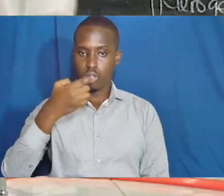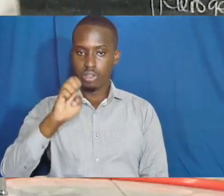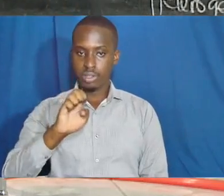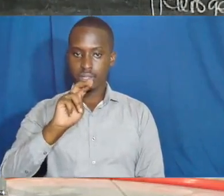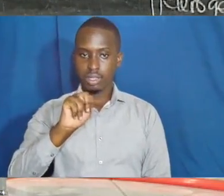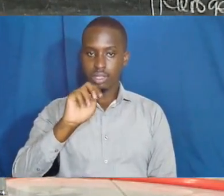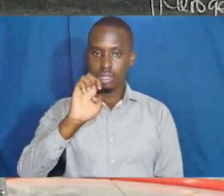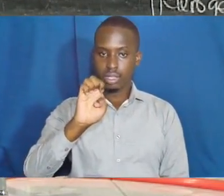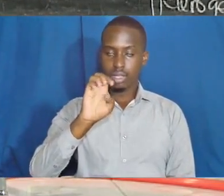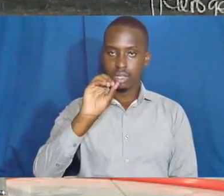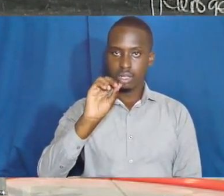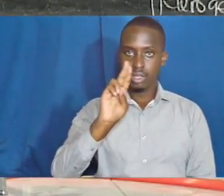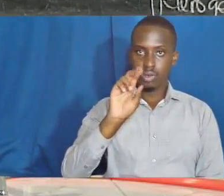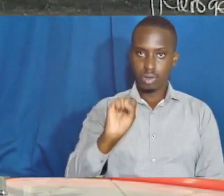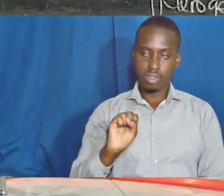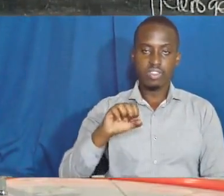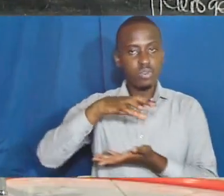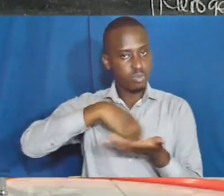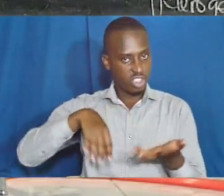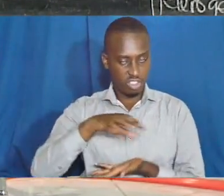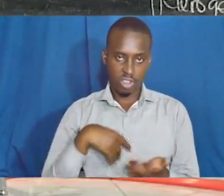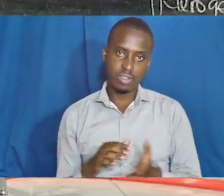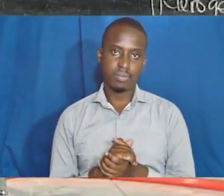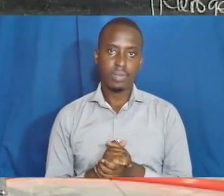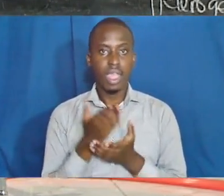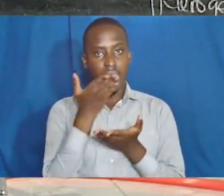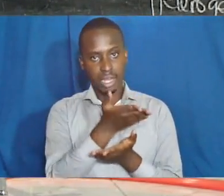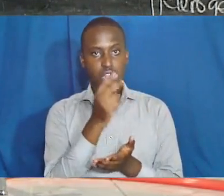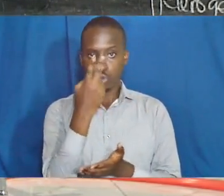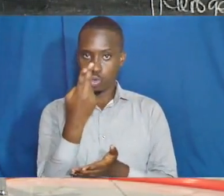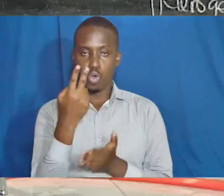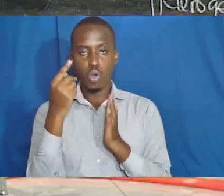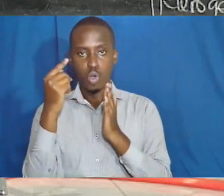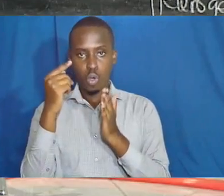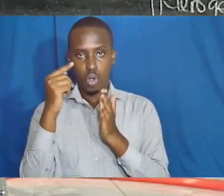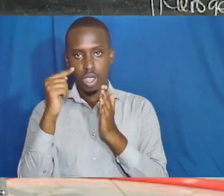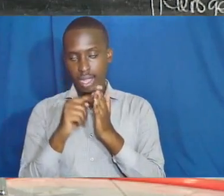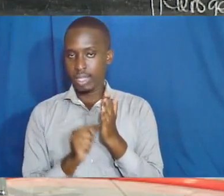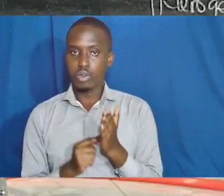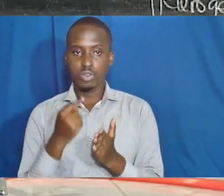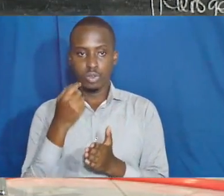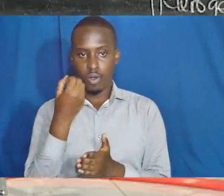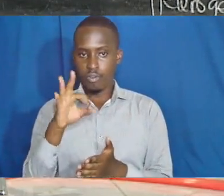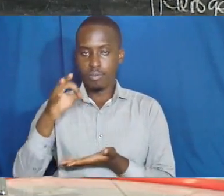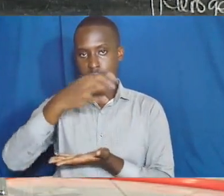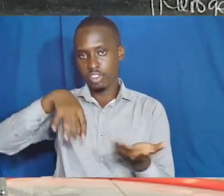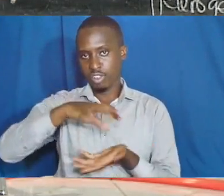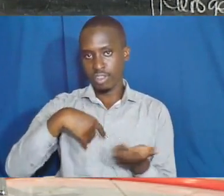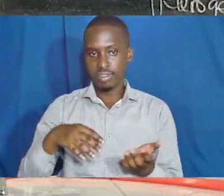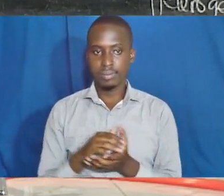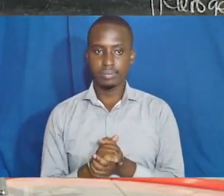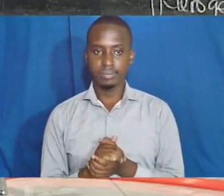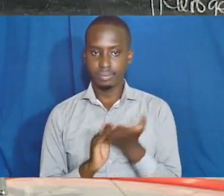heterogeneous mixtures. So there are two categories of the mixtures, homogeneous